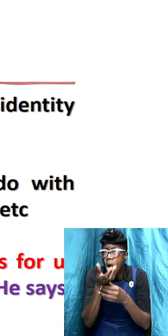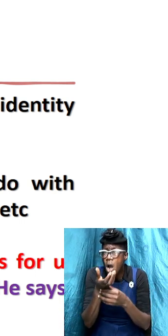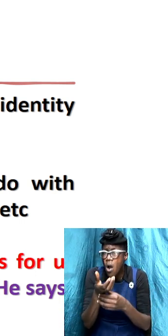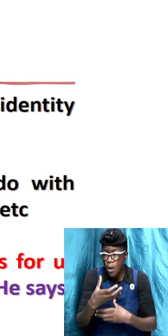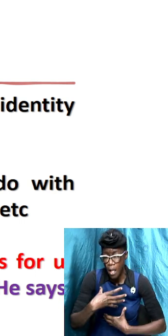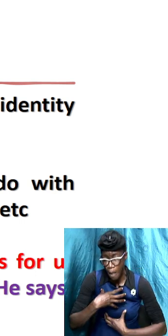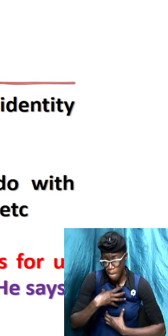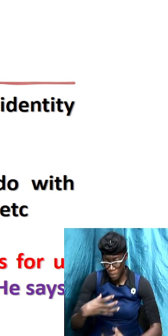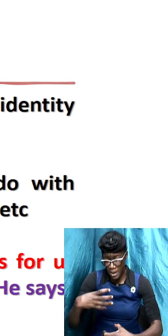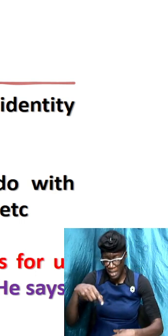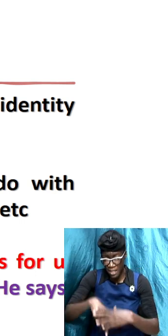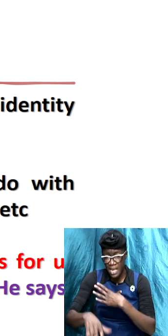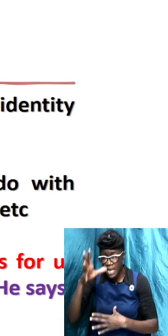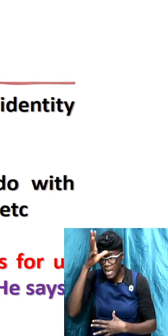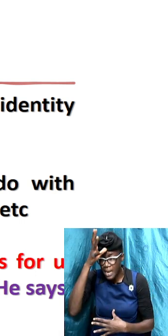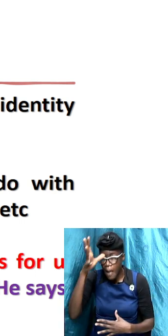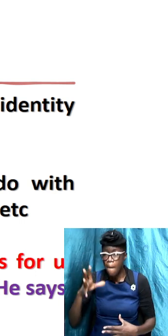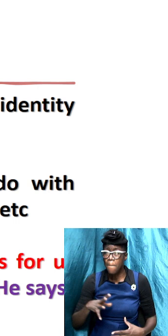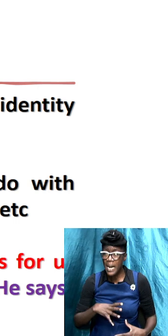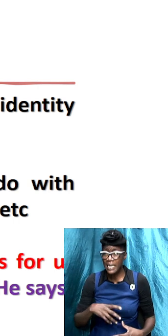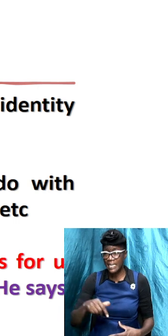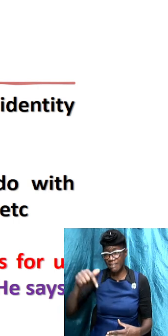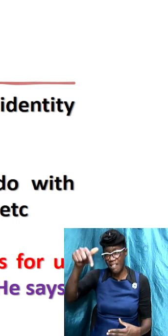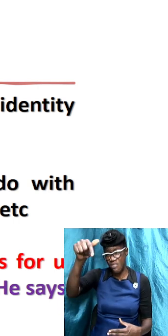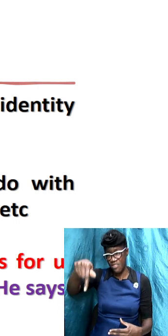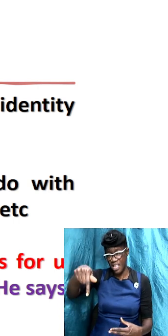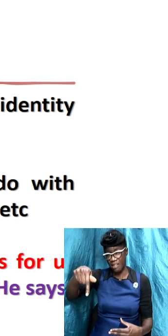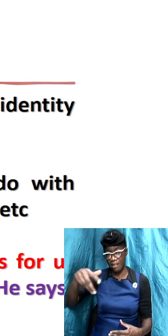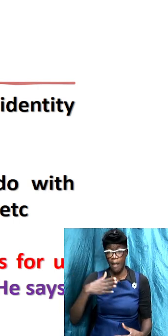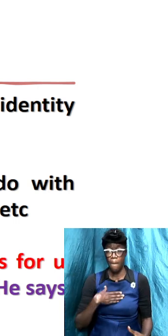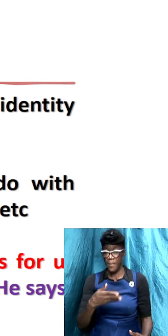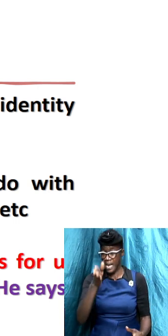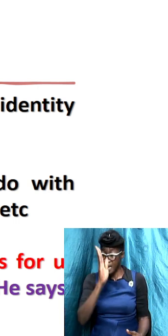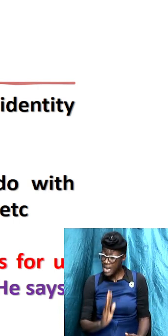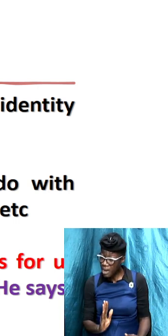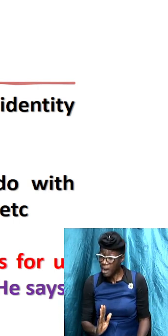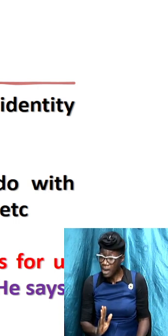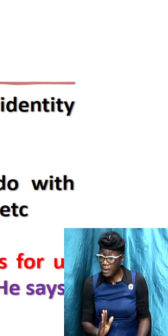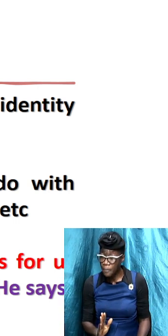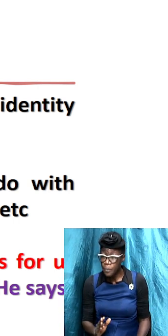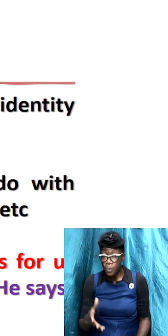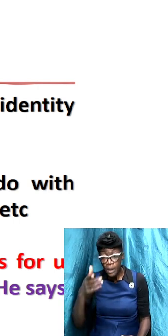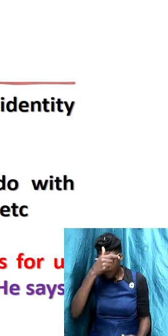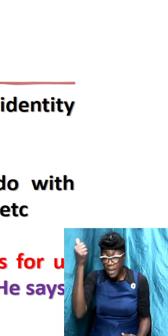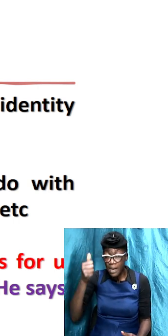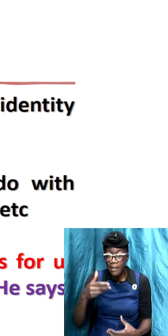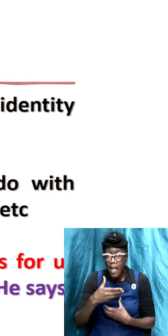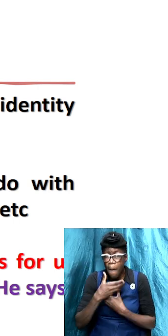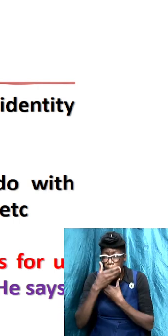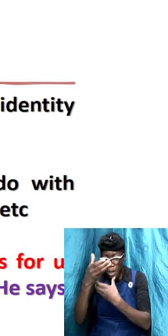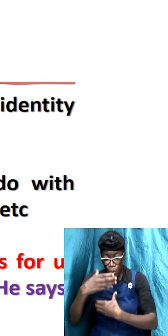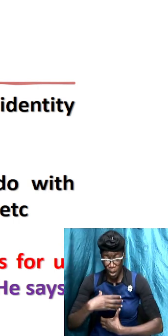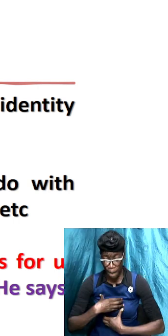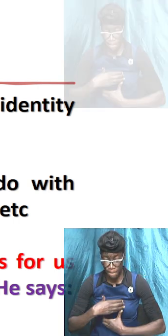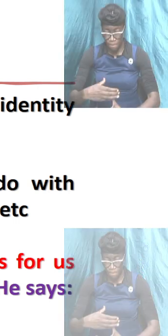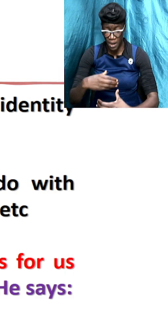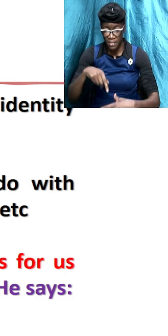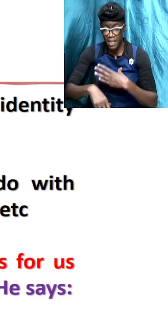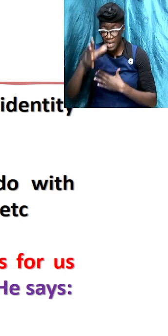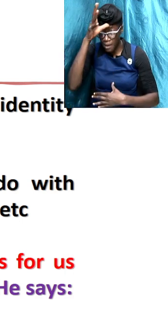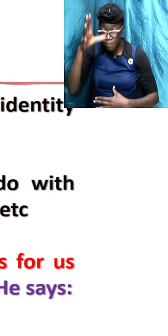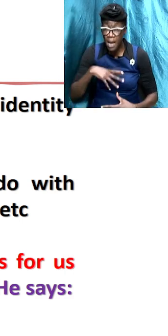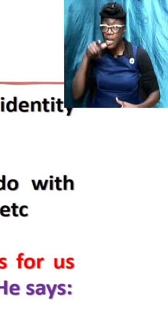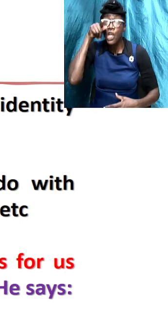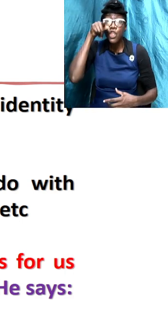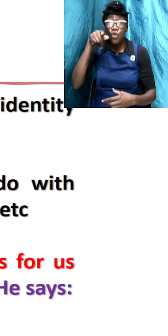said, this, my God. And because he blew his breath into man, you are created in the image and the likeness